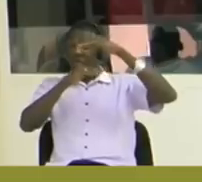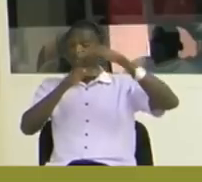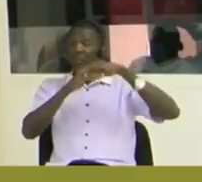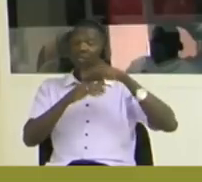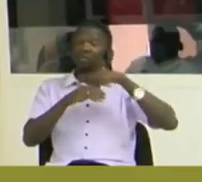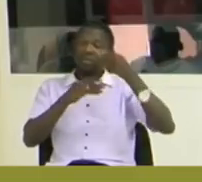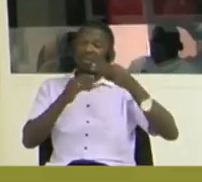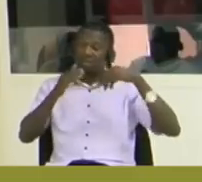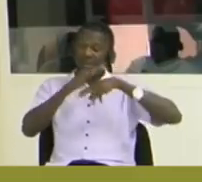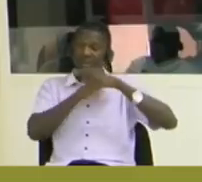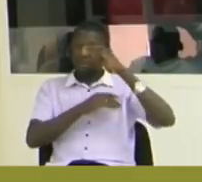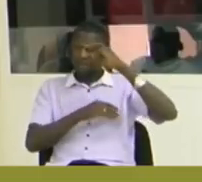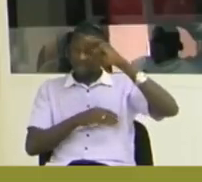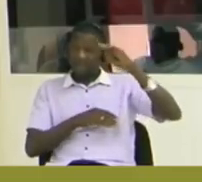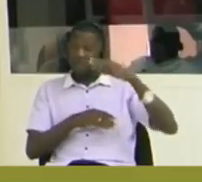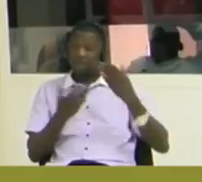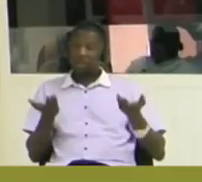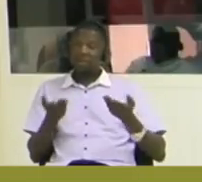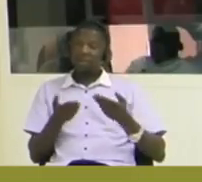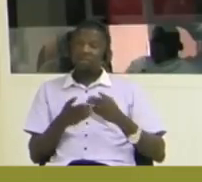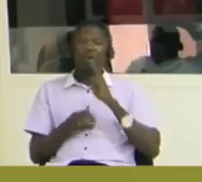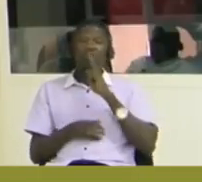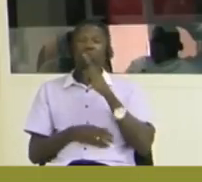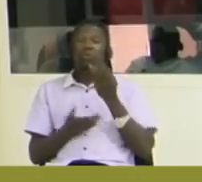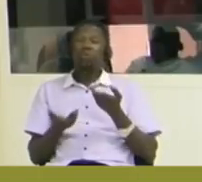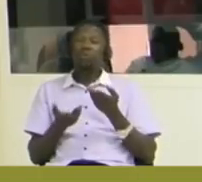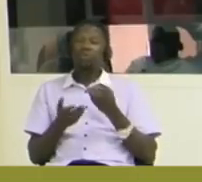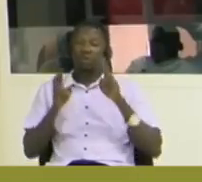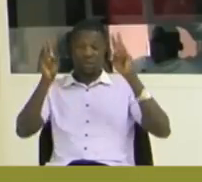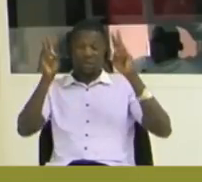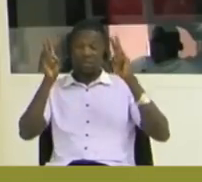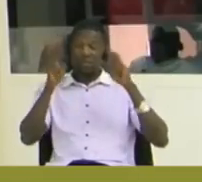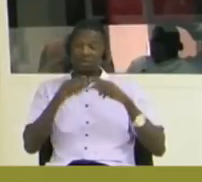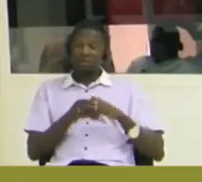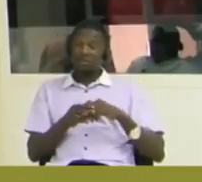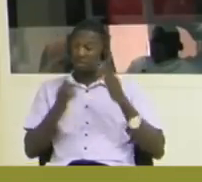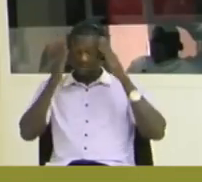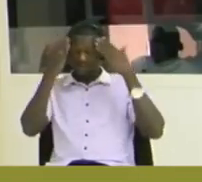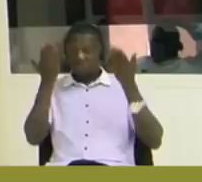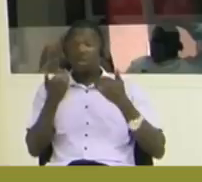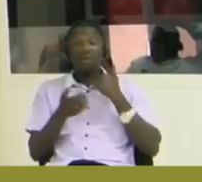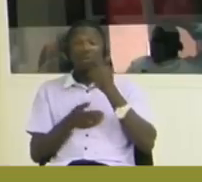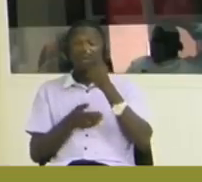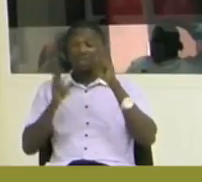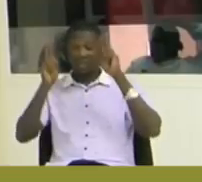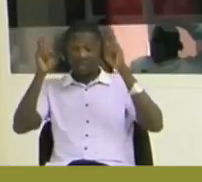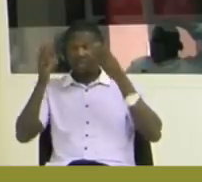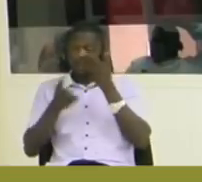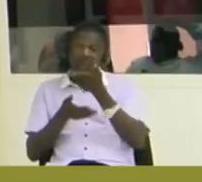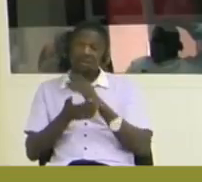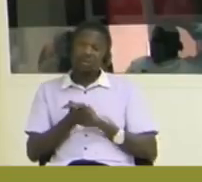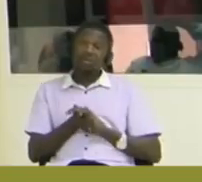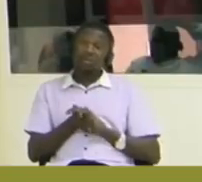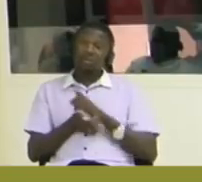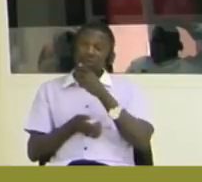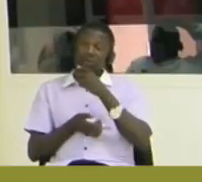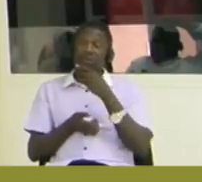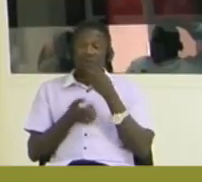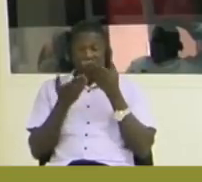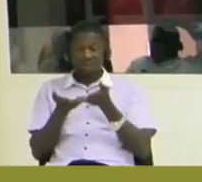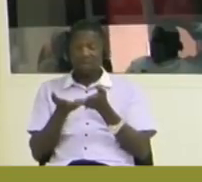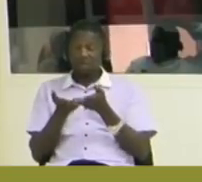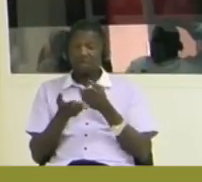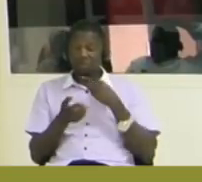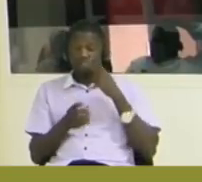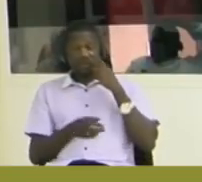who? Jammeh. I would not know that. You have to ask Jammeh that. But Jammeh is not available here. You are here. You are an observer